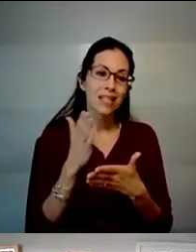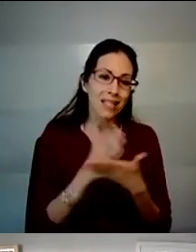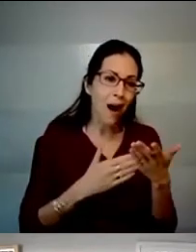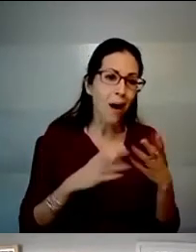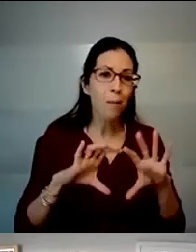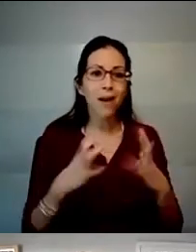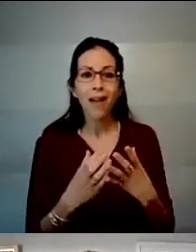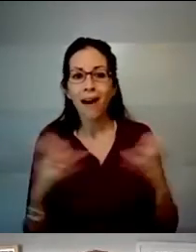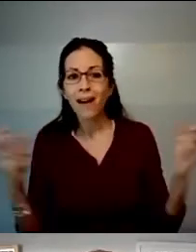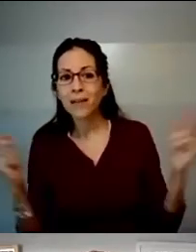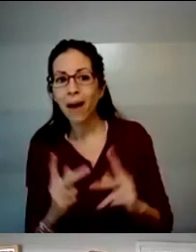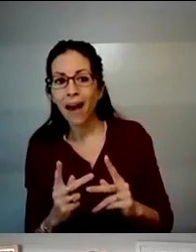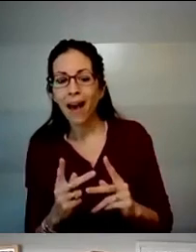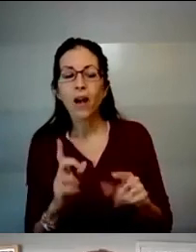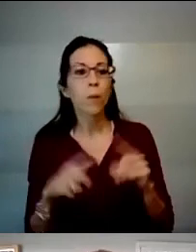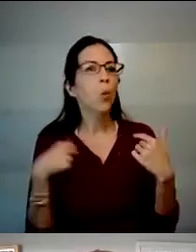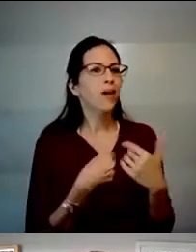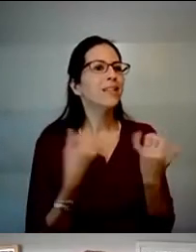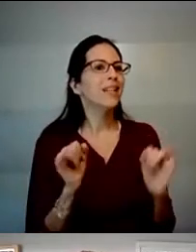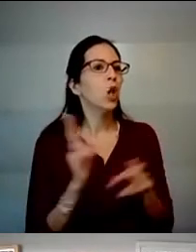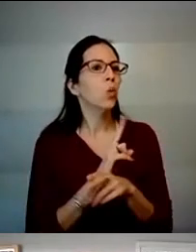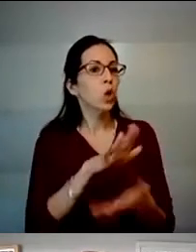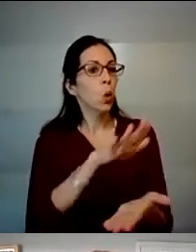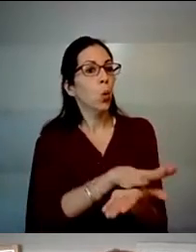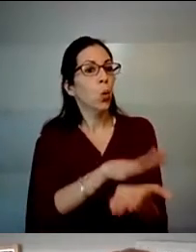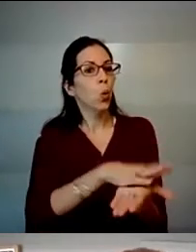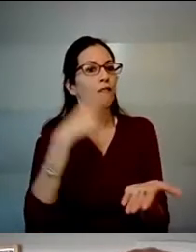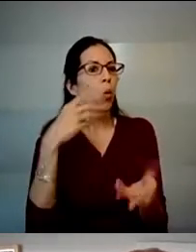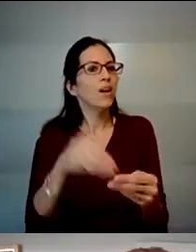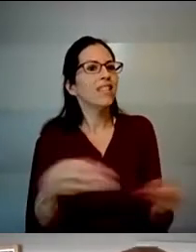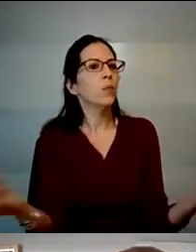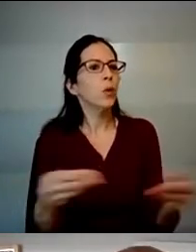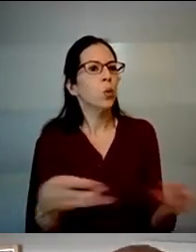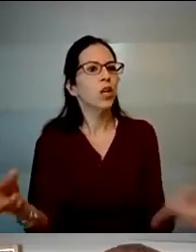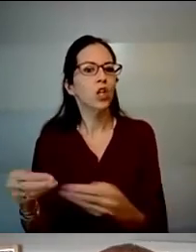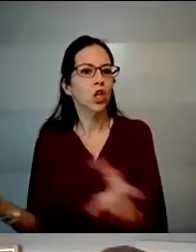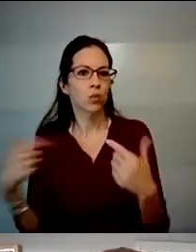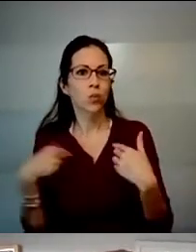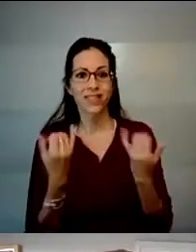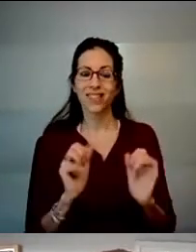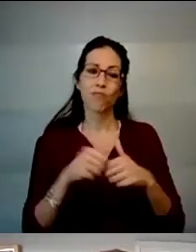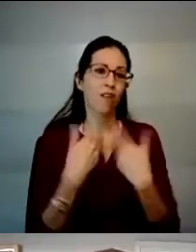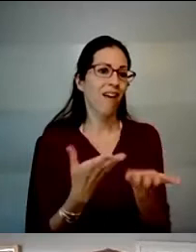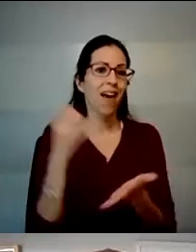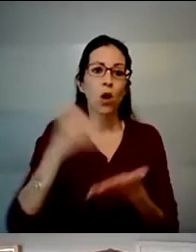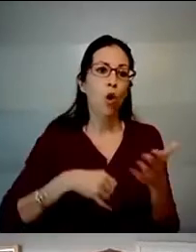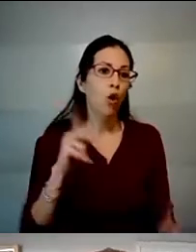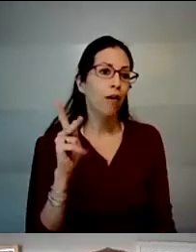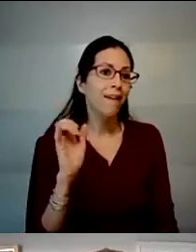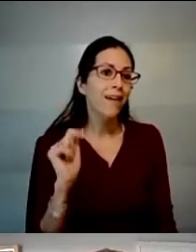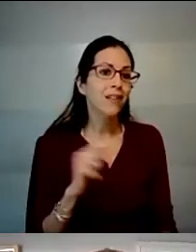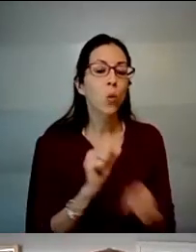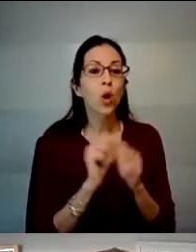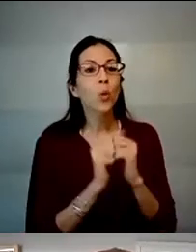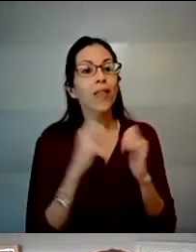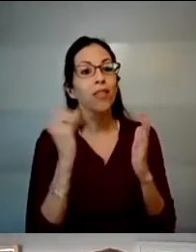but we used the schools as distribution points, and we were able to supply the art kits and worked with the art teachers at those schools